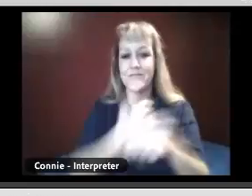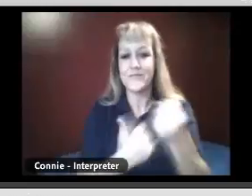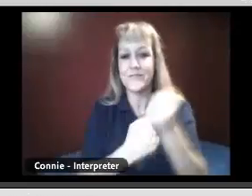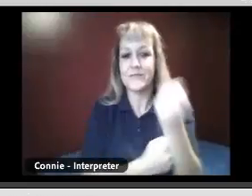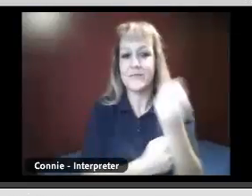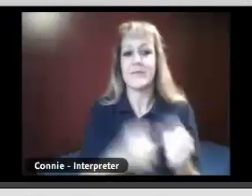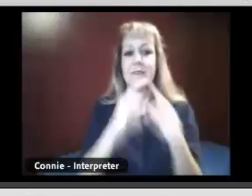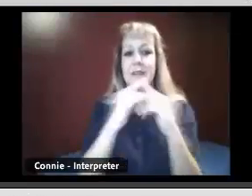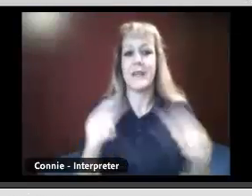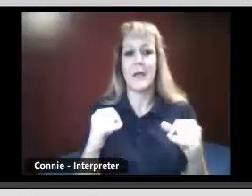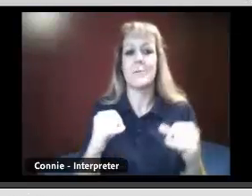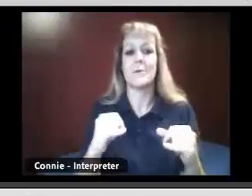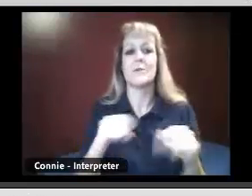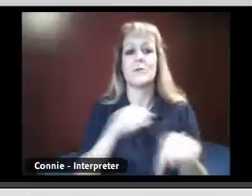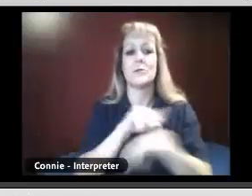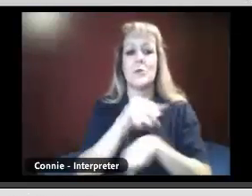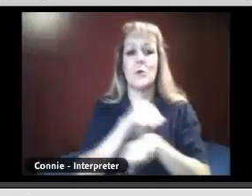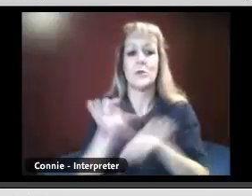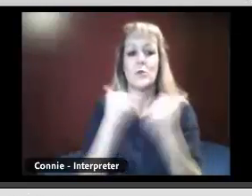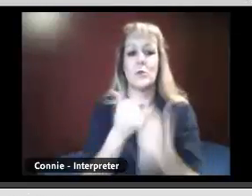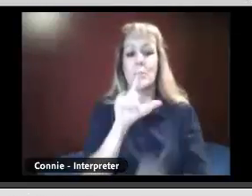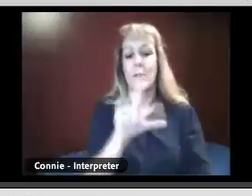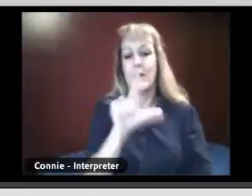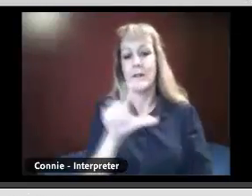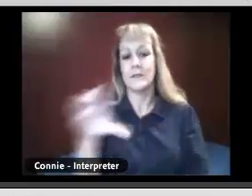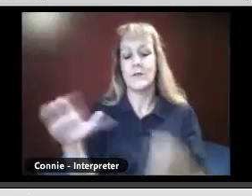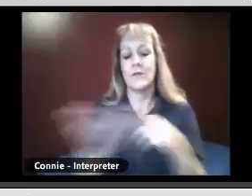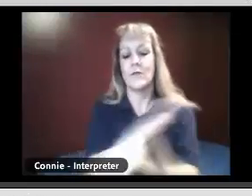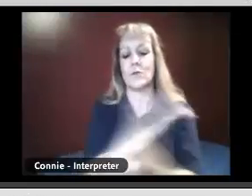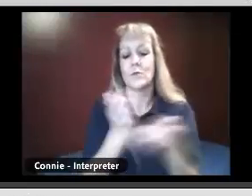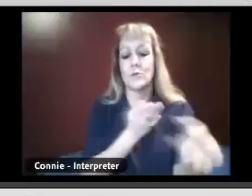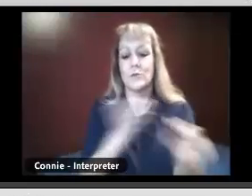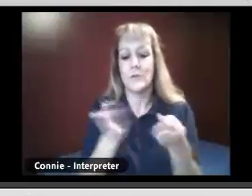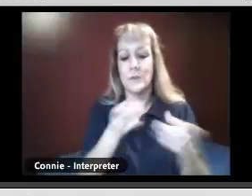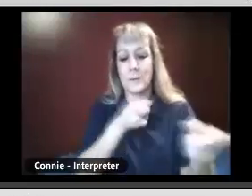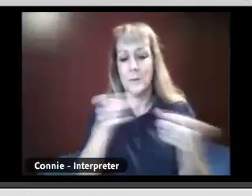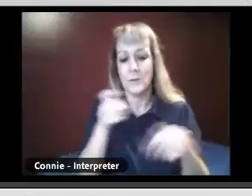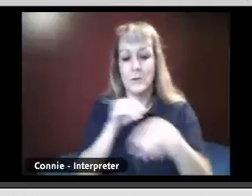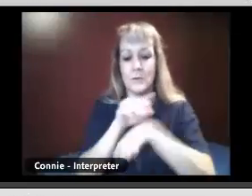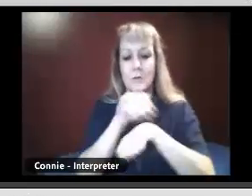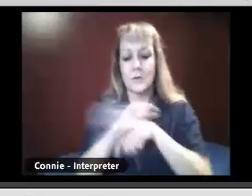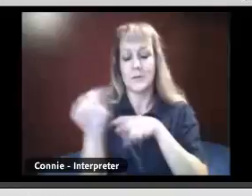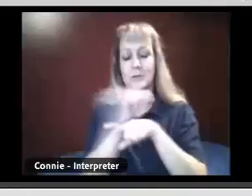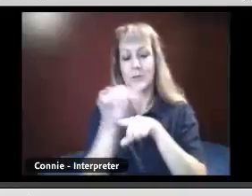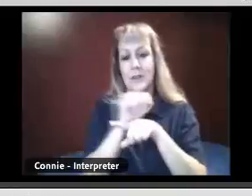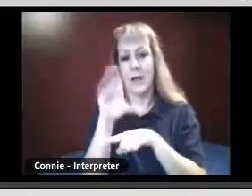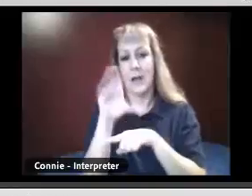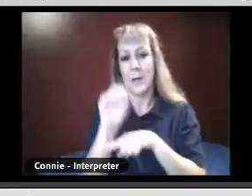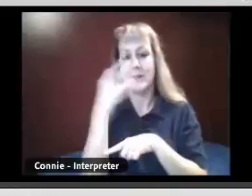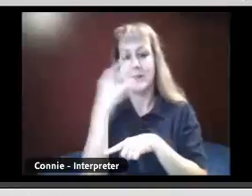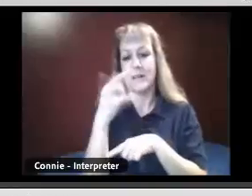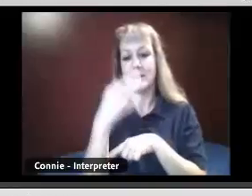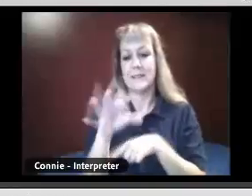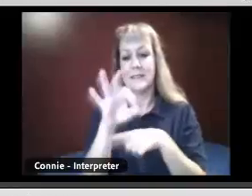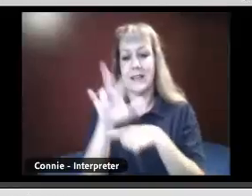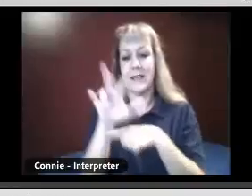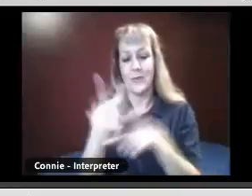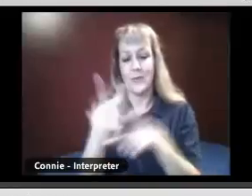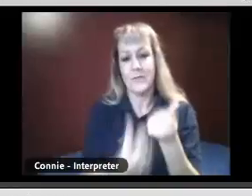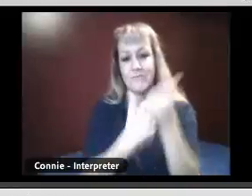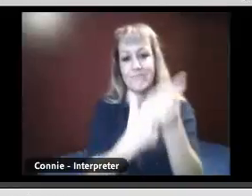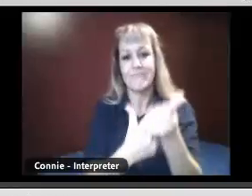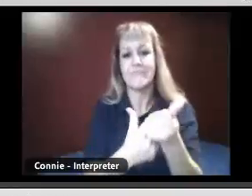Group, LLC as a full-service management consulting and training firm in 1993 to assist organizations and